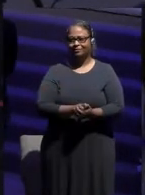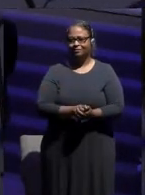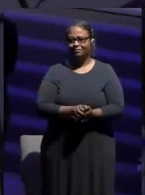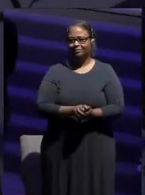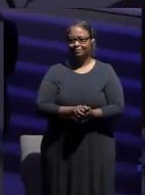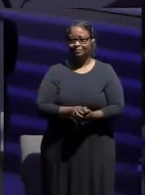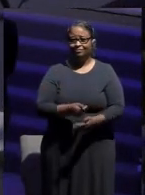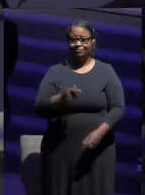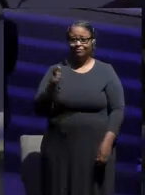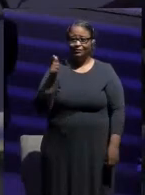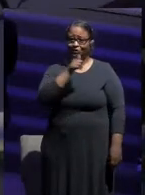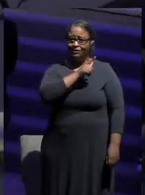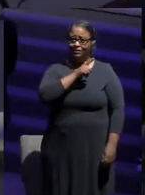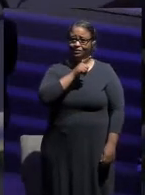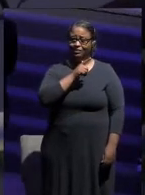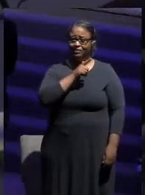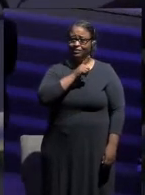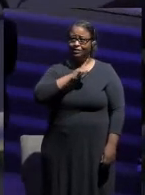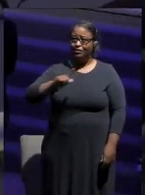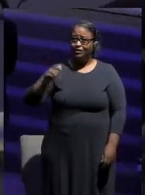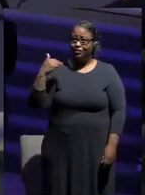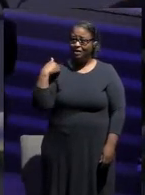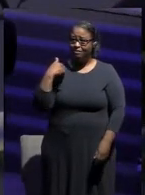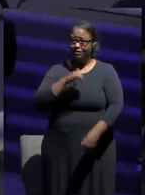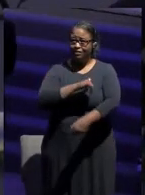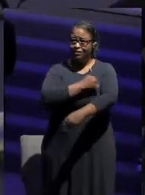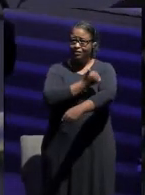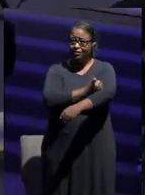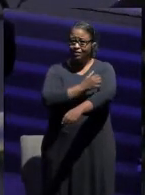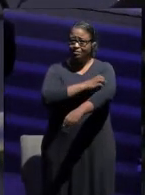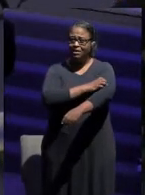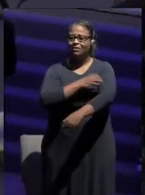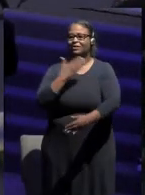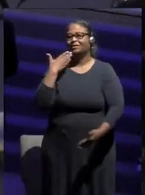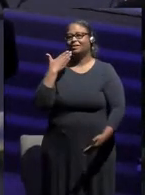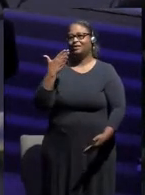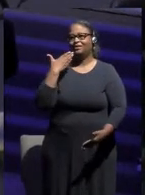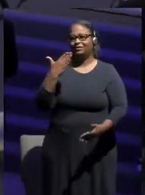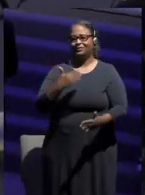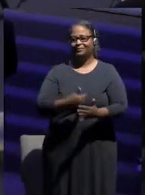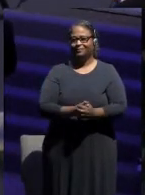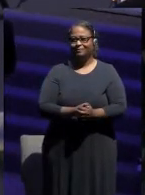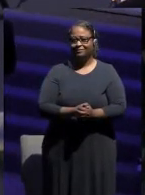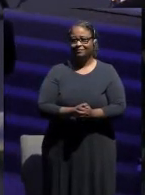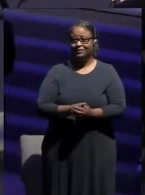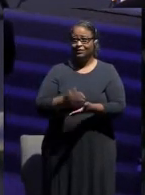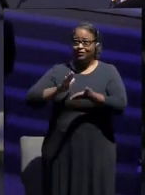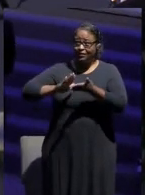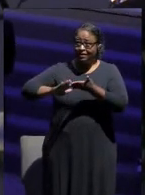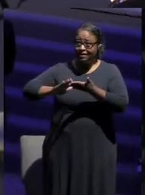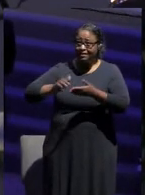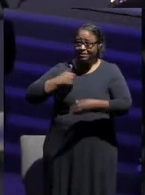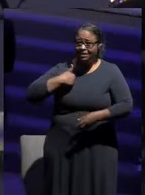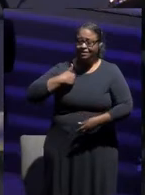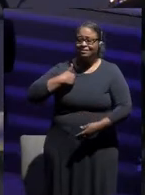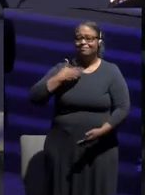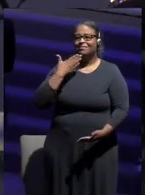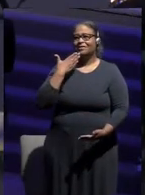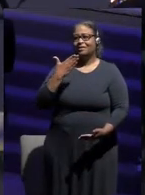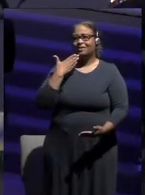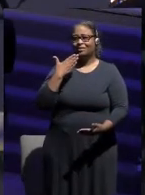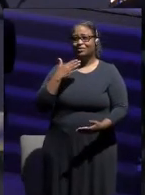His authority and His power. We thank the Lord for His forgiveness, His